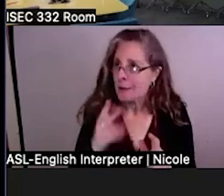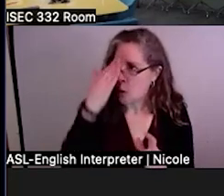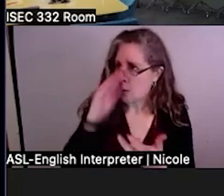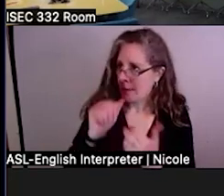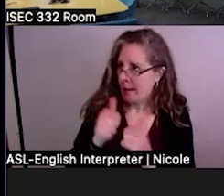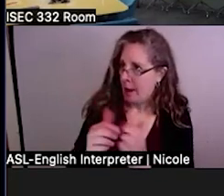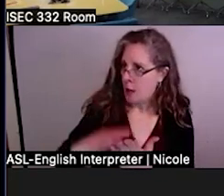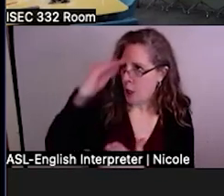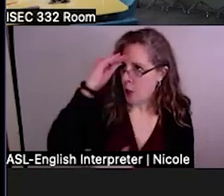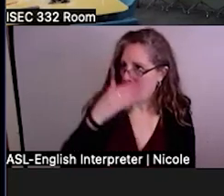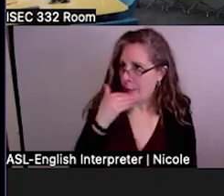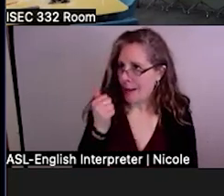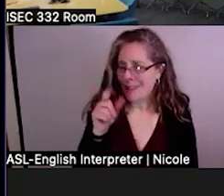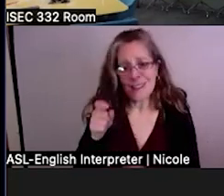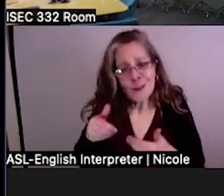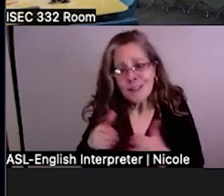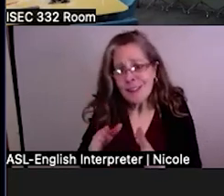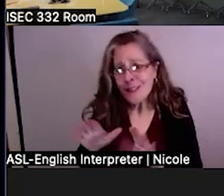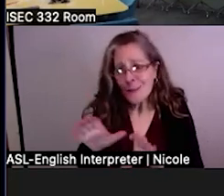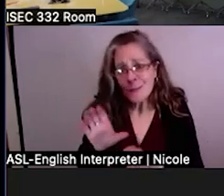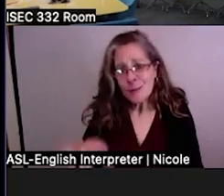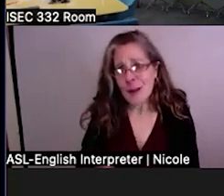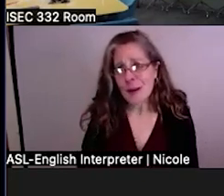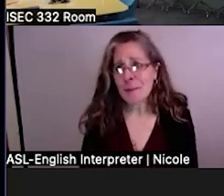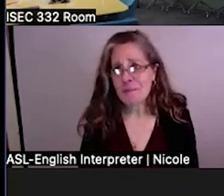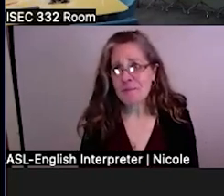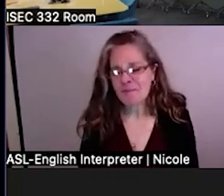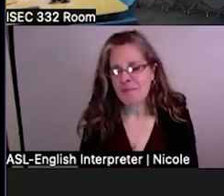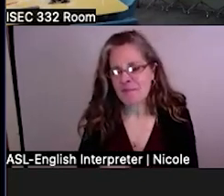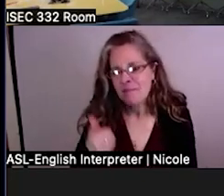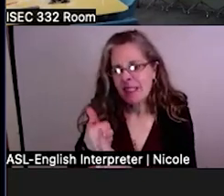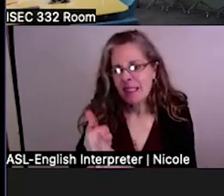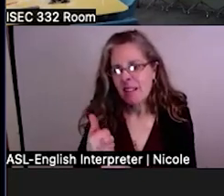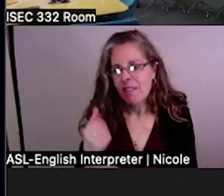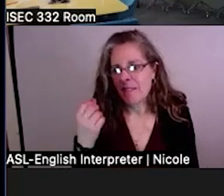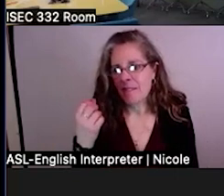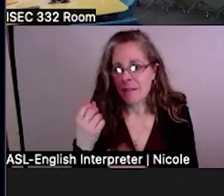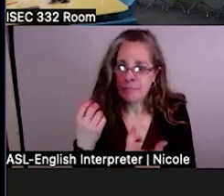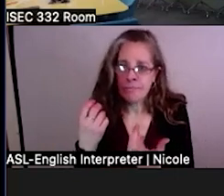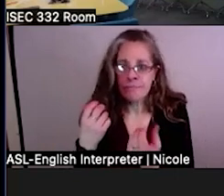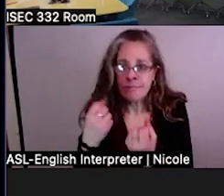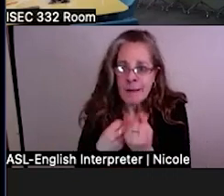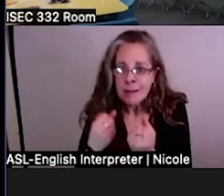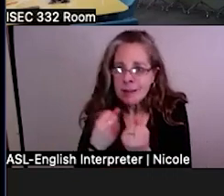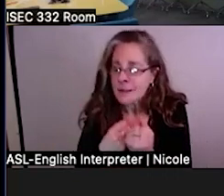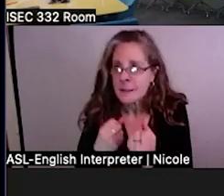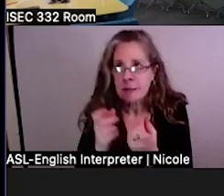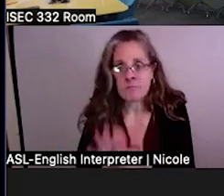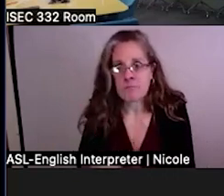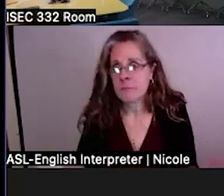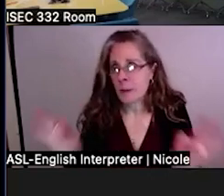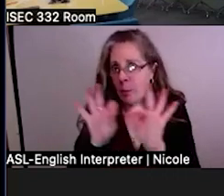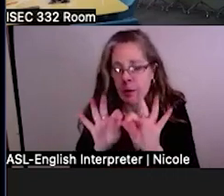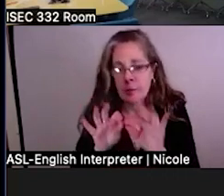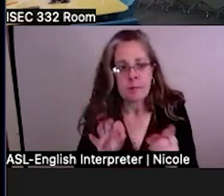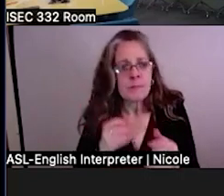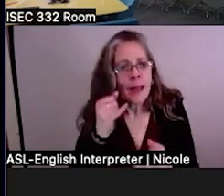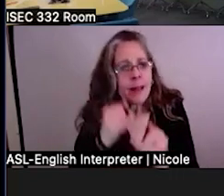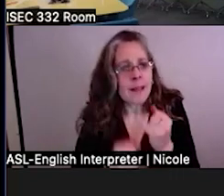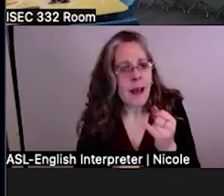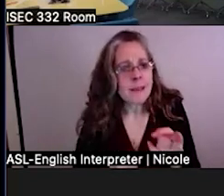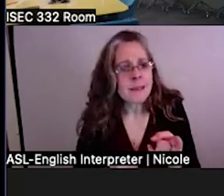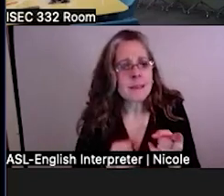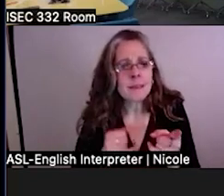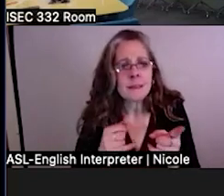that. So self-advocacy is the most important thing. The last thing on this chart is when we prioritize